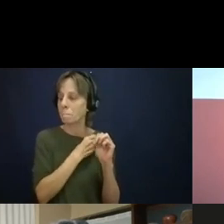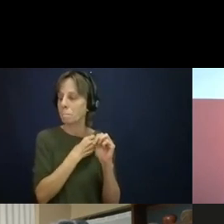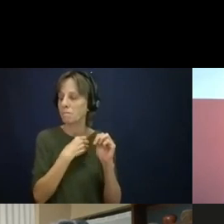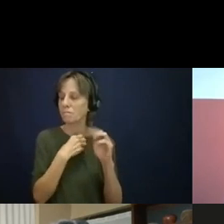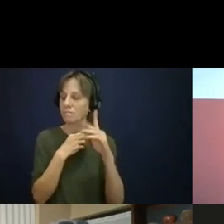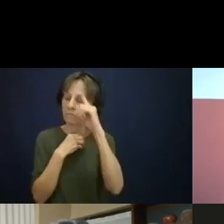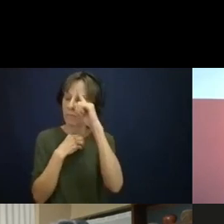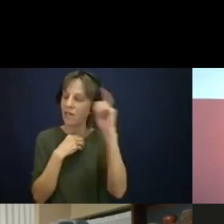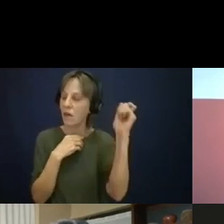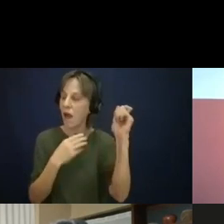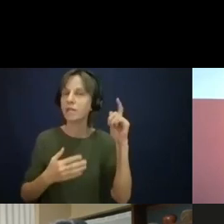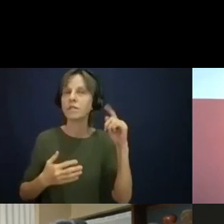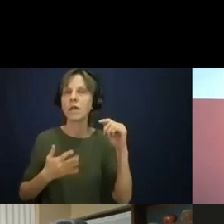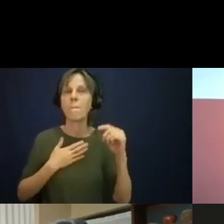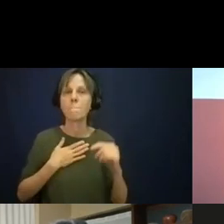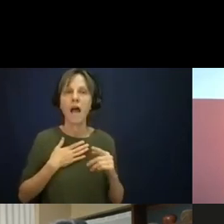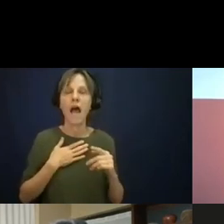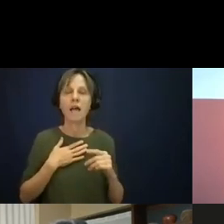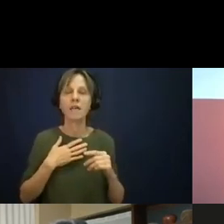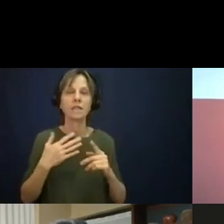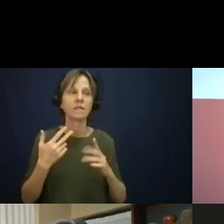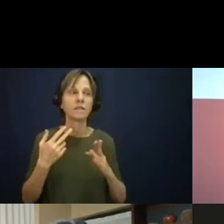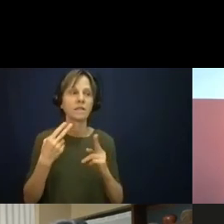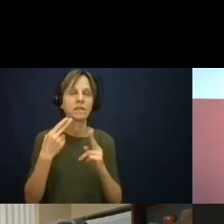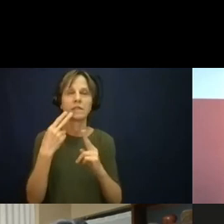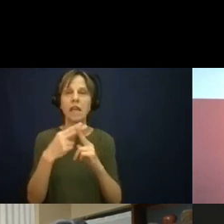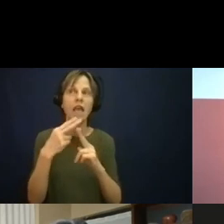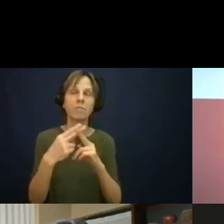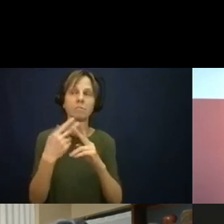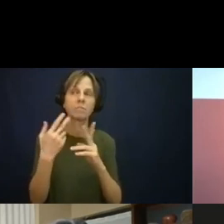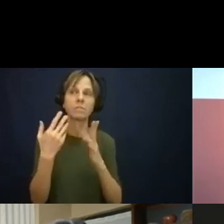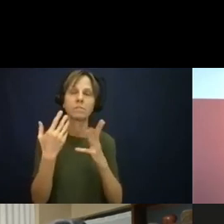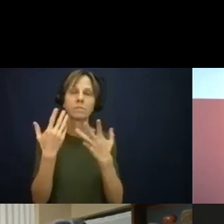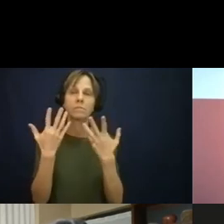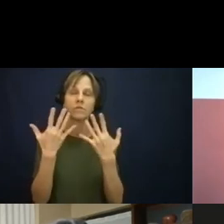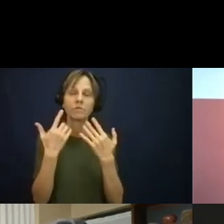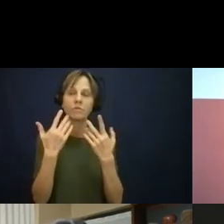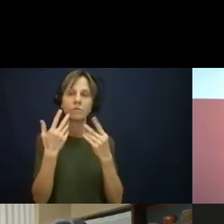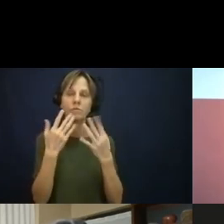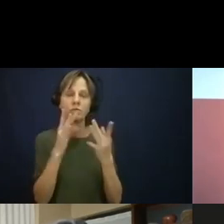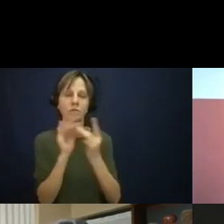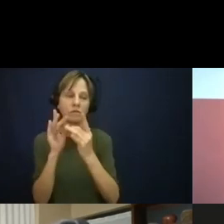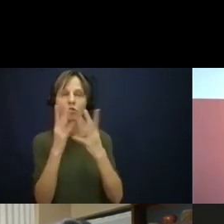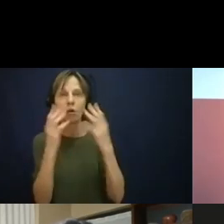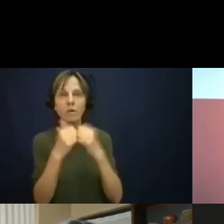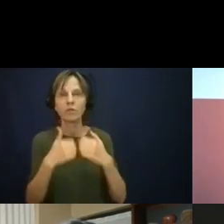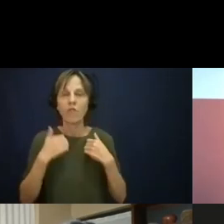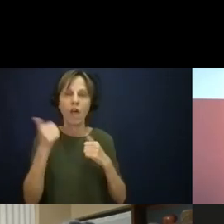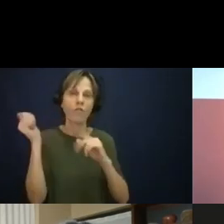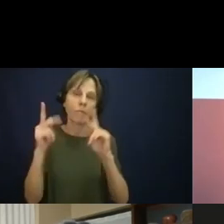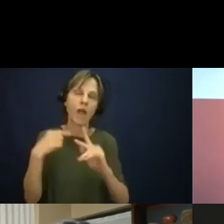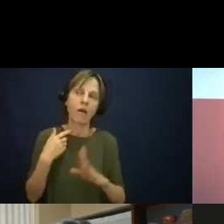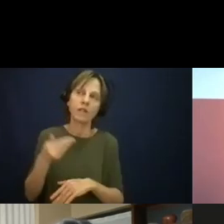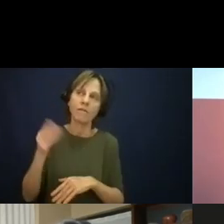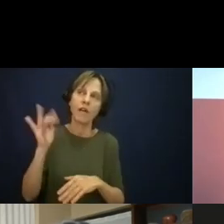because my name was ringing so much with residents and other folks. So I was invited by